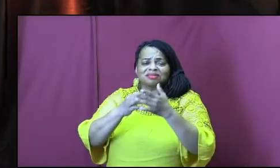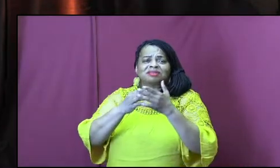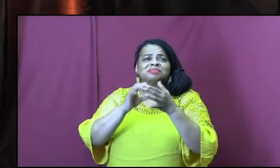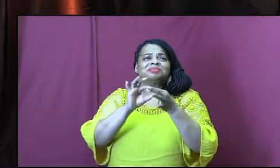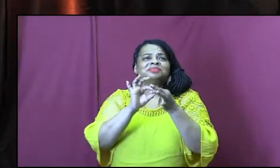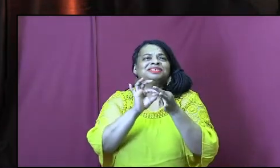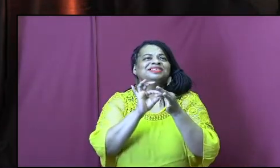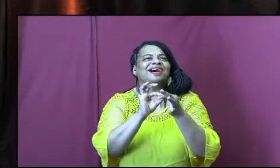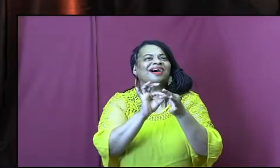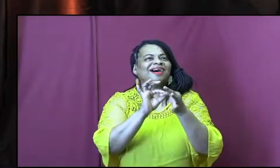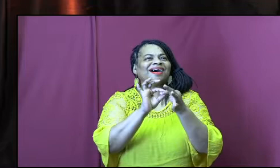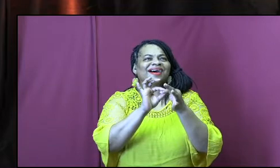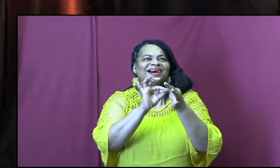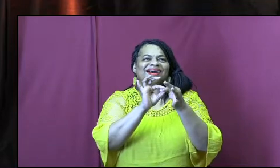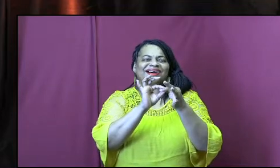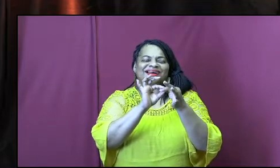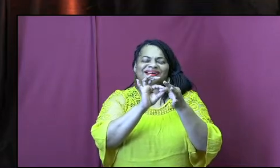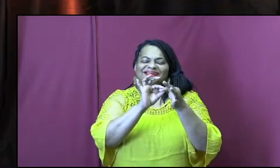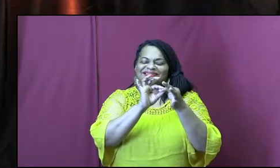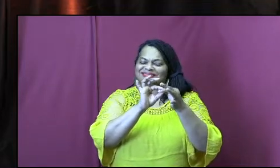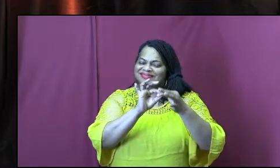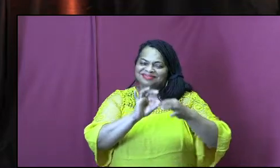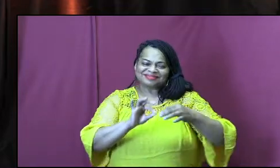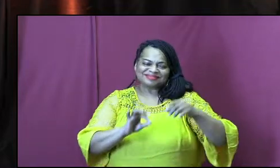all belong.